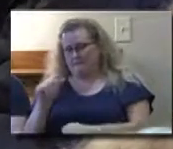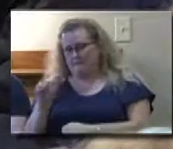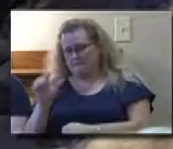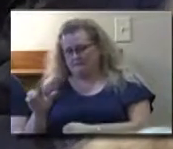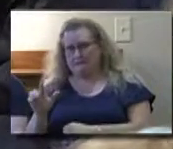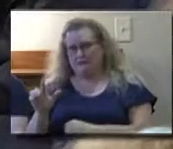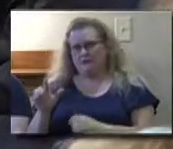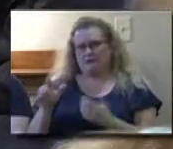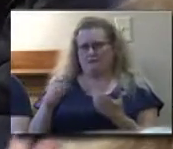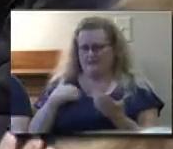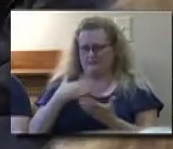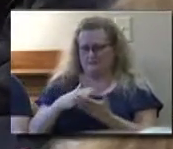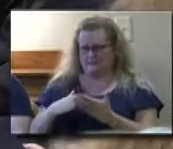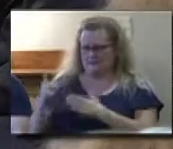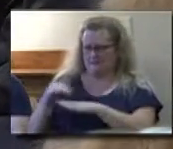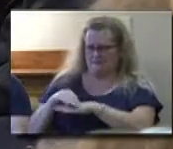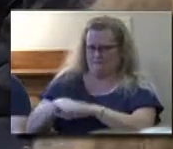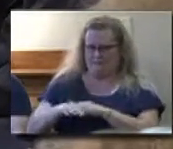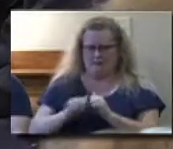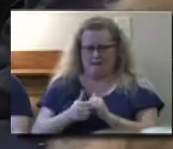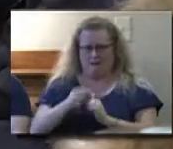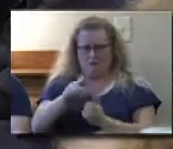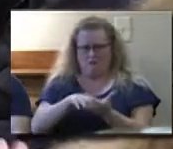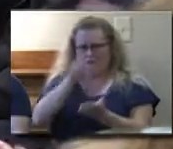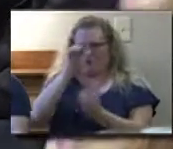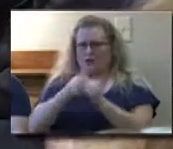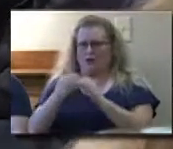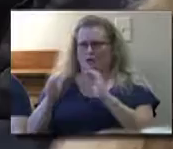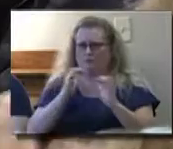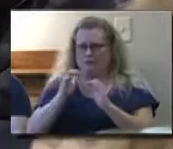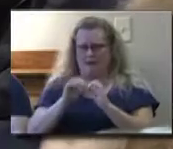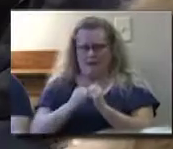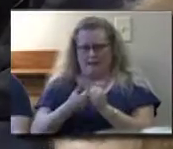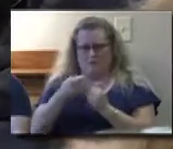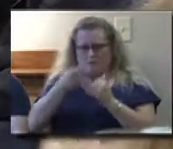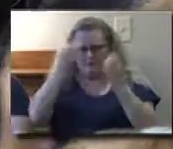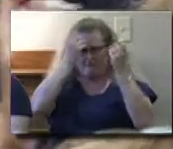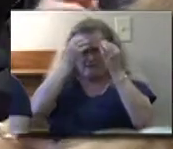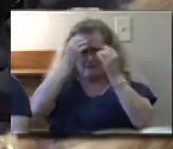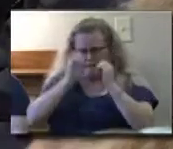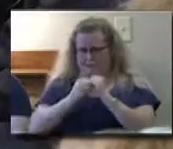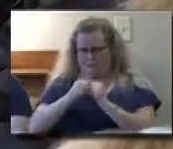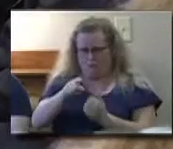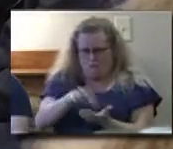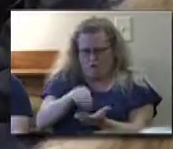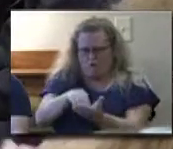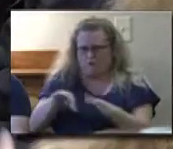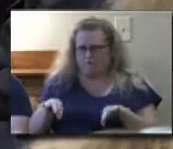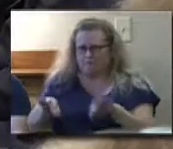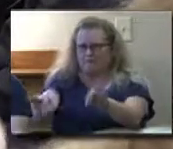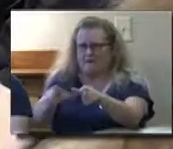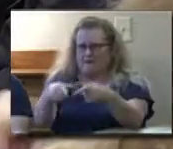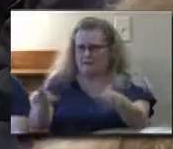lot of implications on how you learn to communicate, how you learn to think, how you learn language,